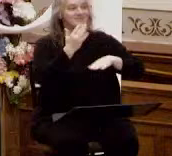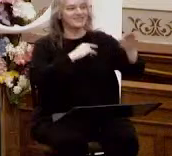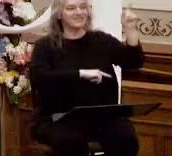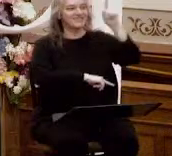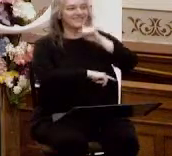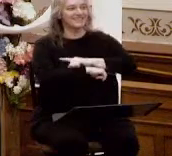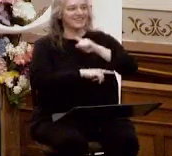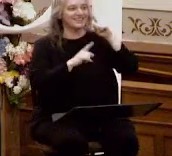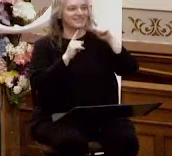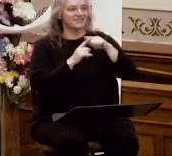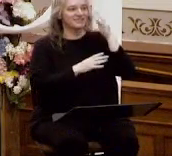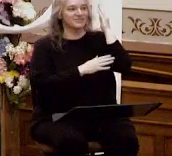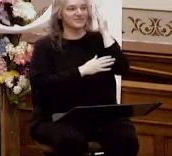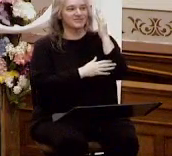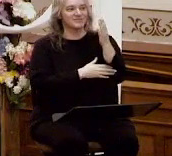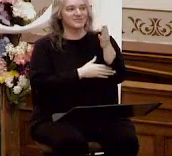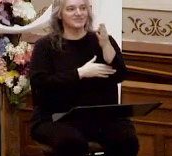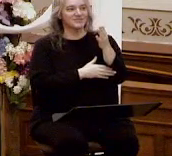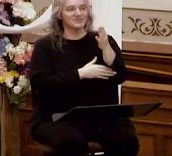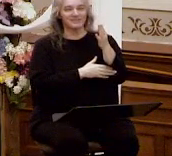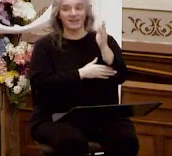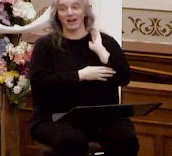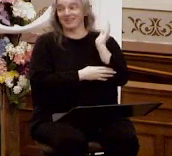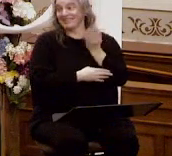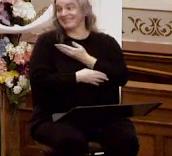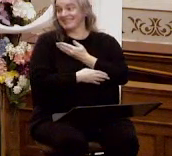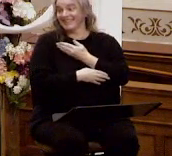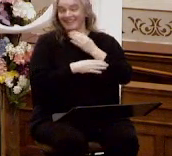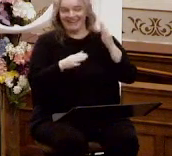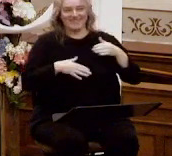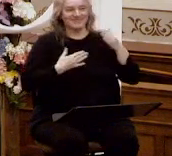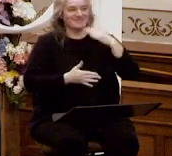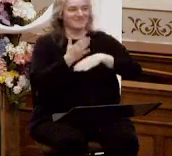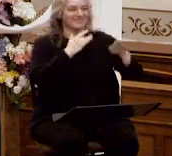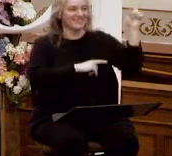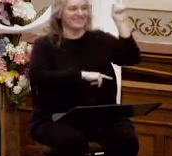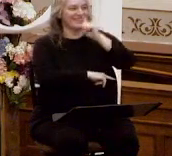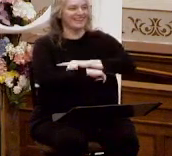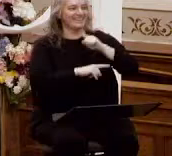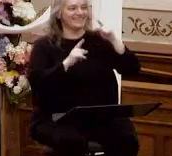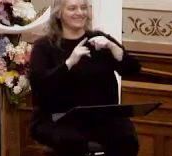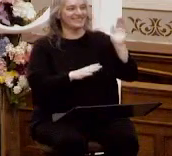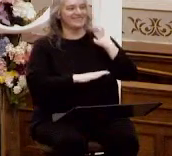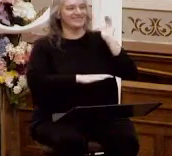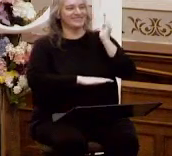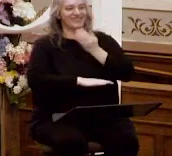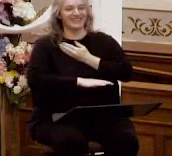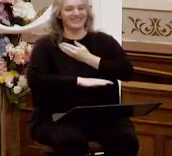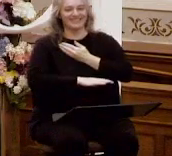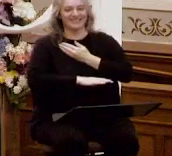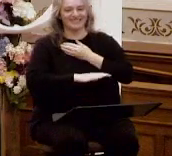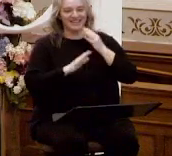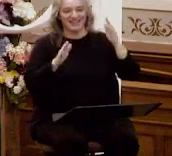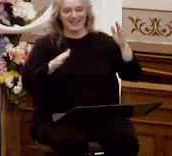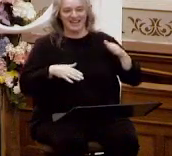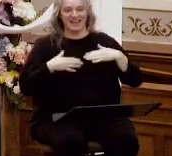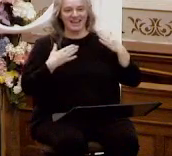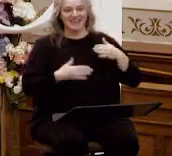Happy birthday to you, happy birthday to